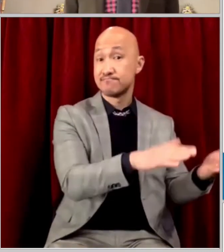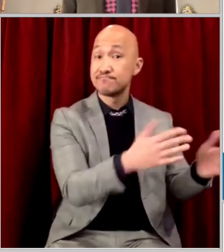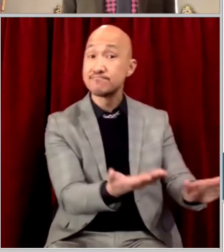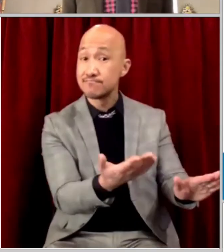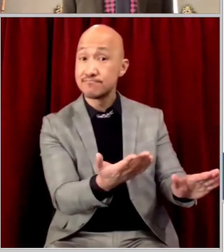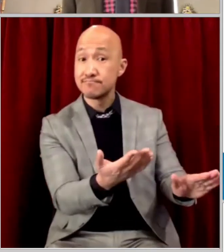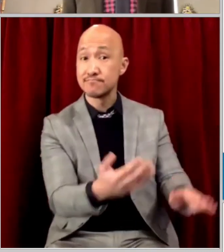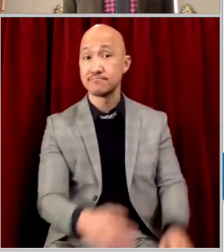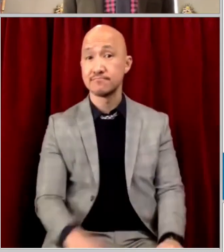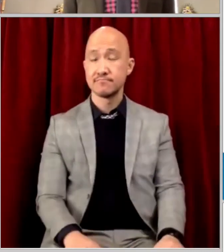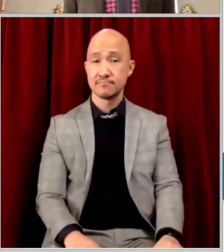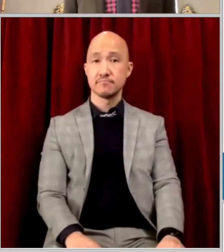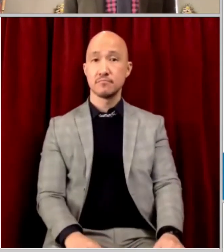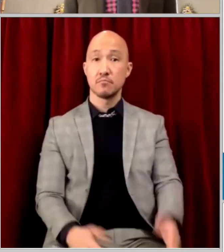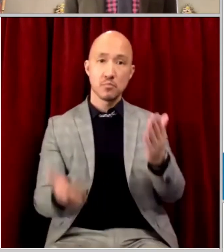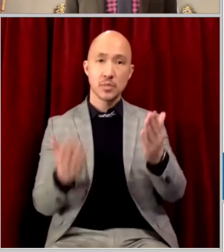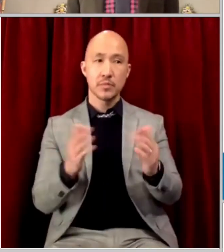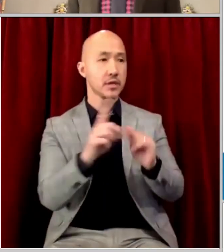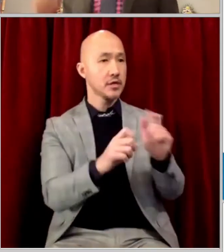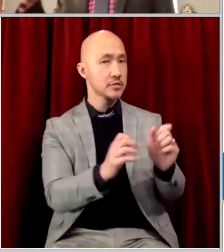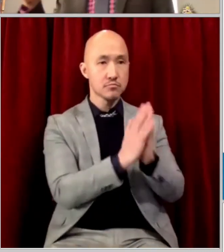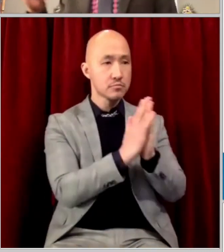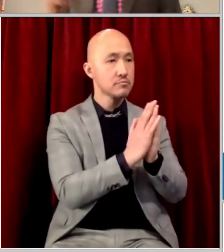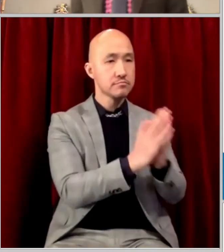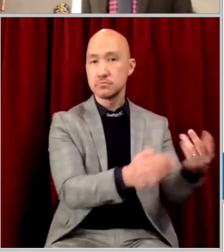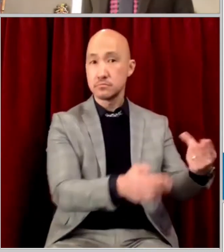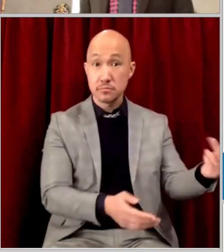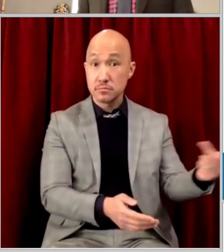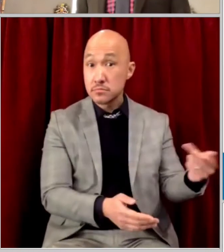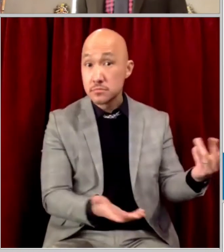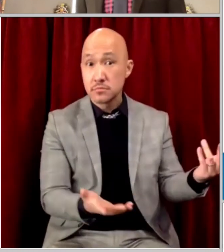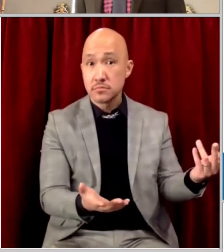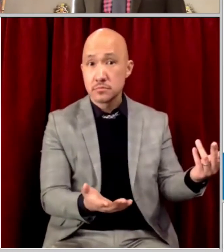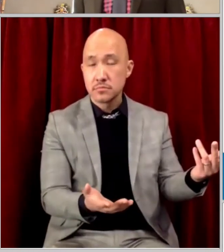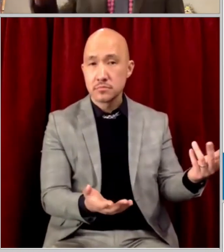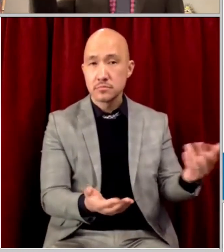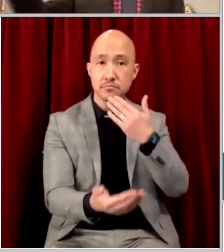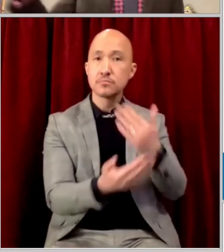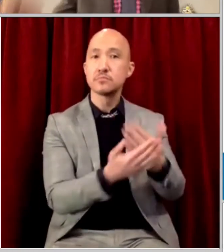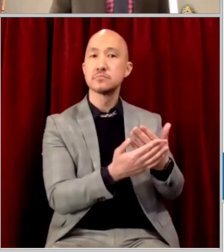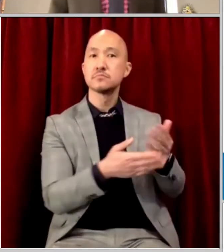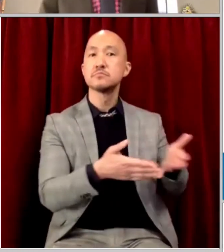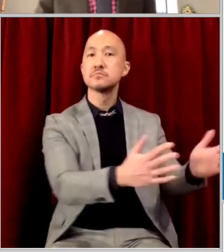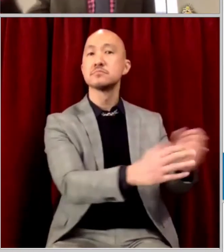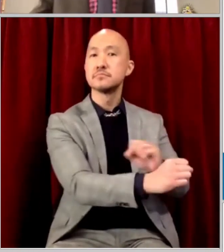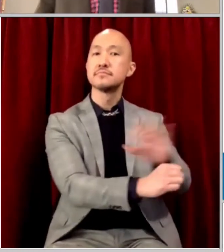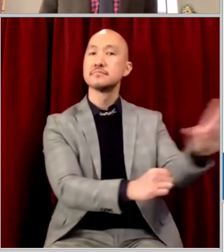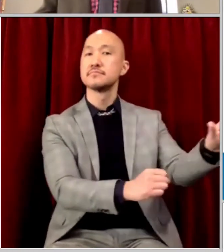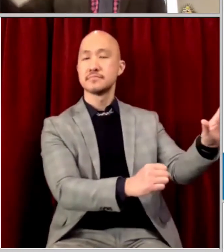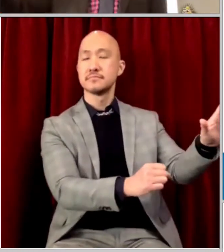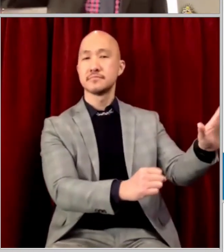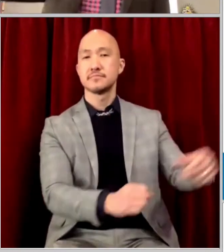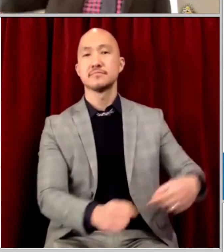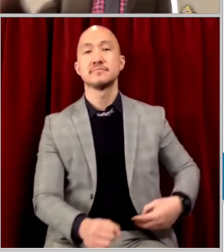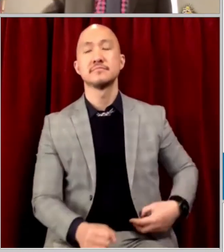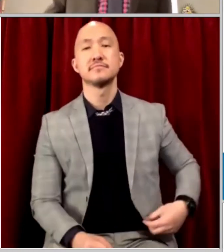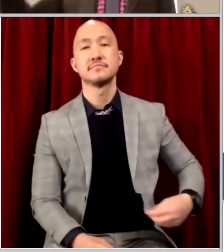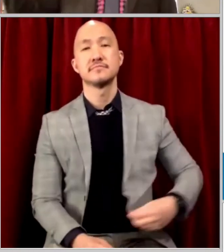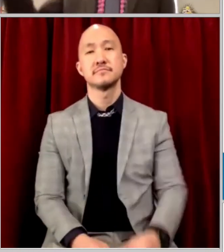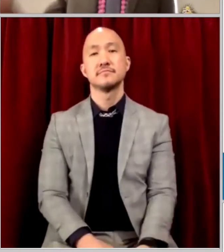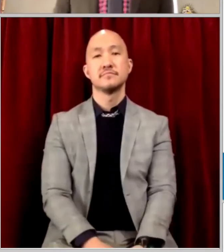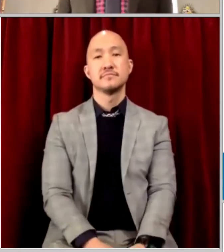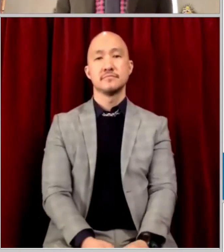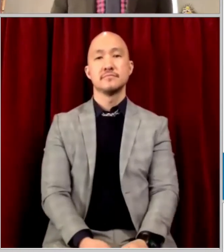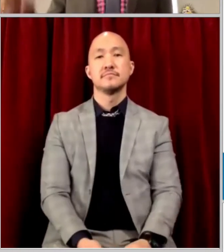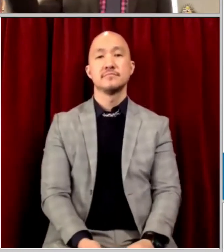can I pray with you? Can you imagine what that would be like? If you pray with that person, I guarantee for the rest